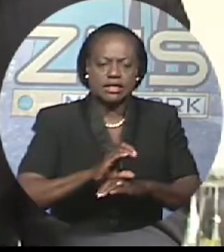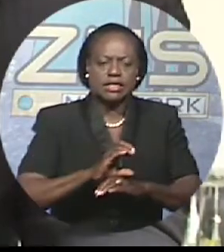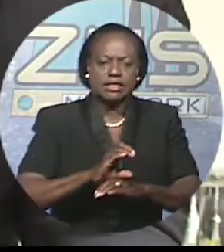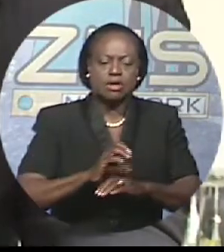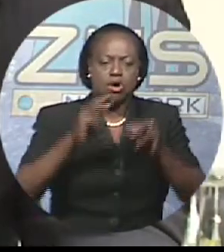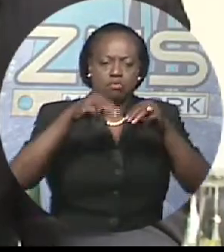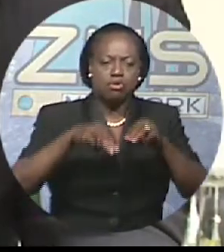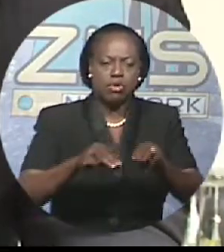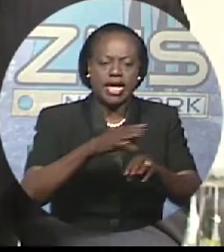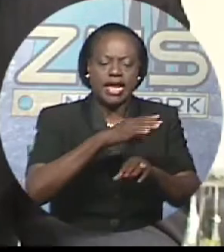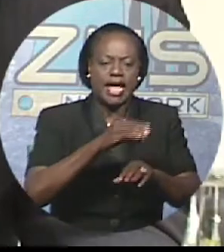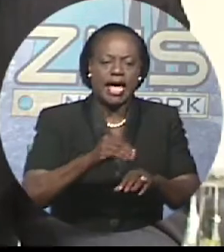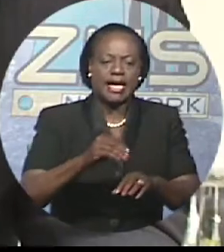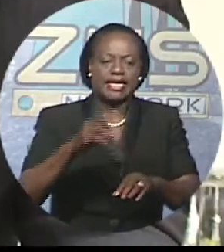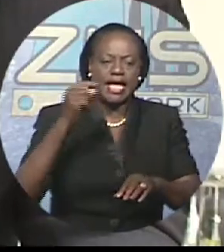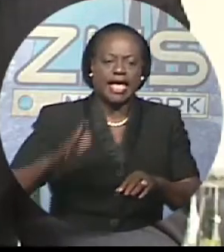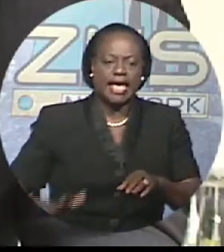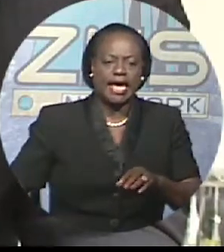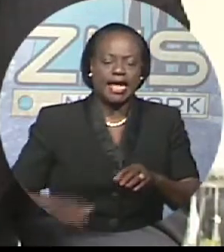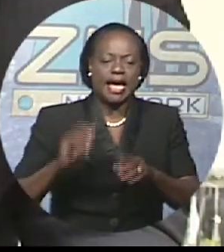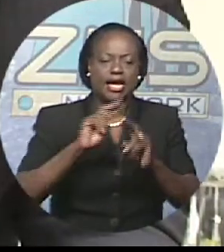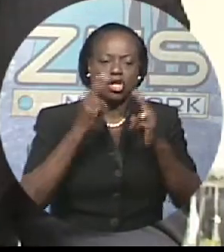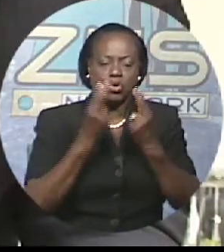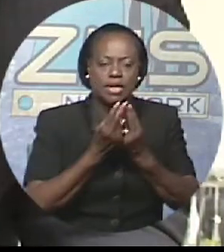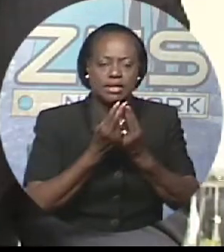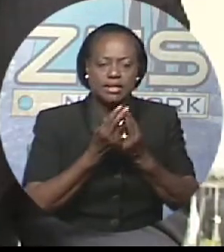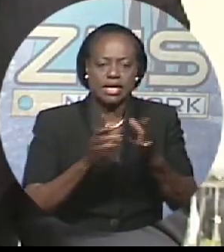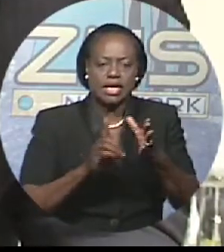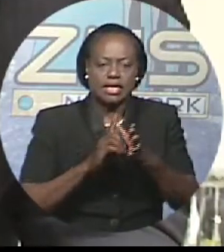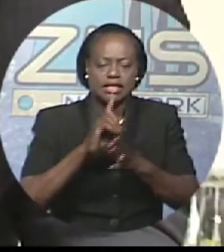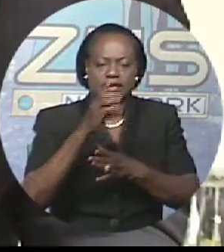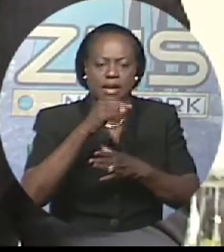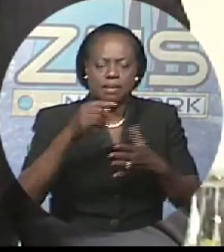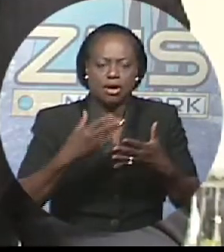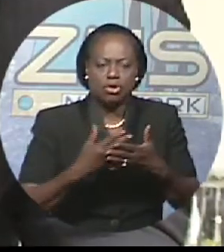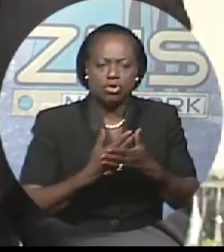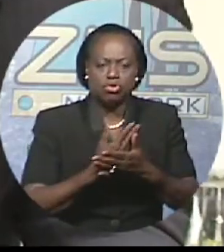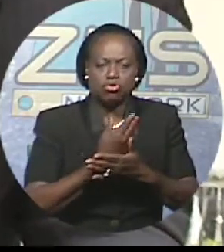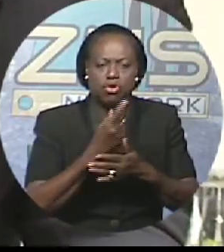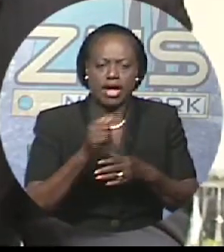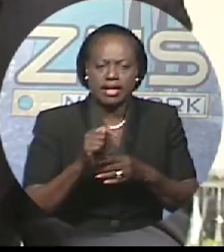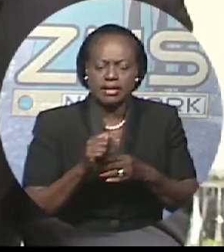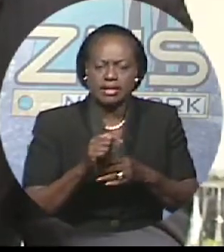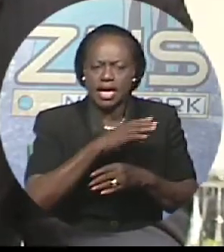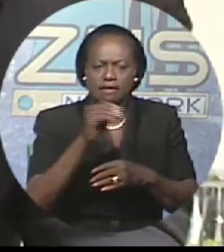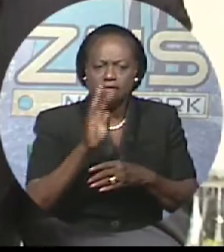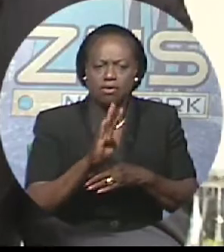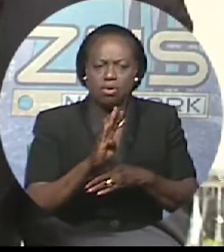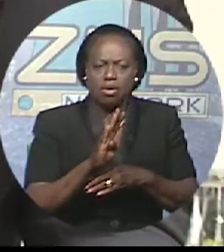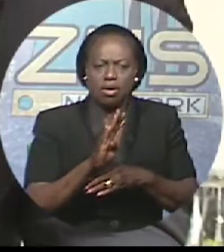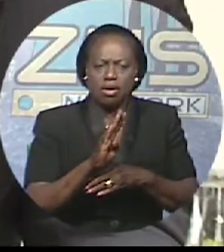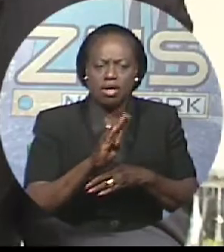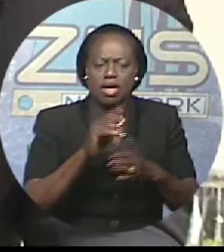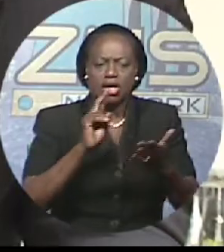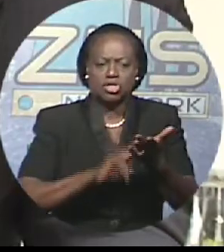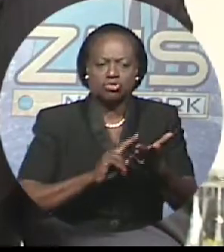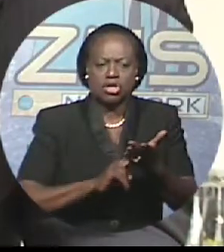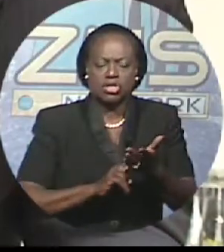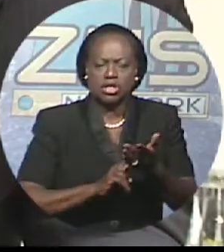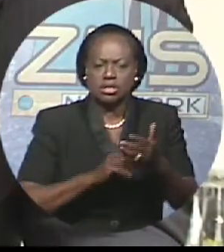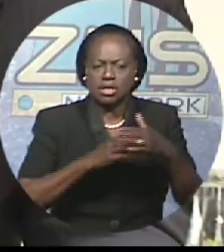from Spain, bringing to the Bahamas all the equipment, radars, automation, and simulators required to complete the